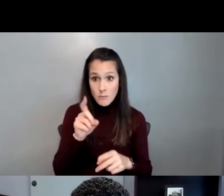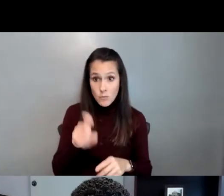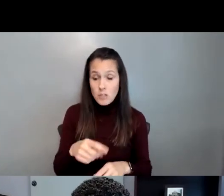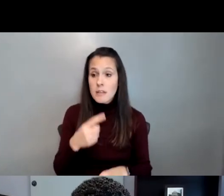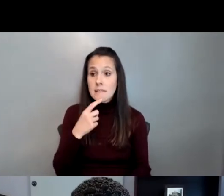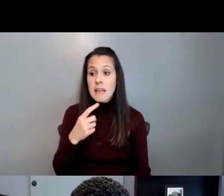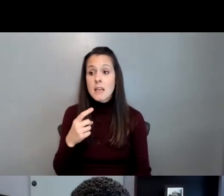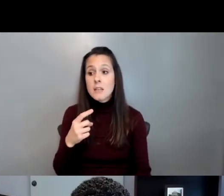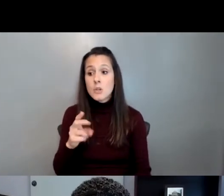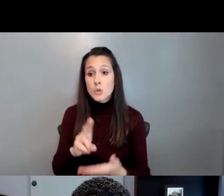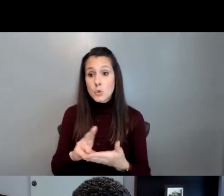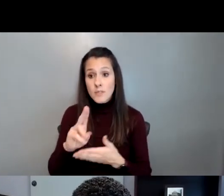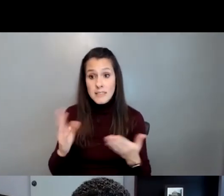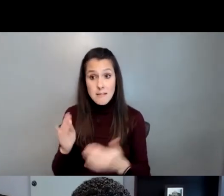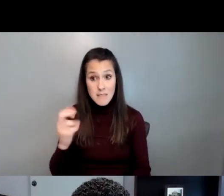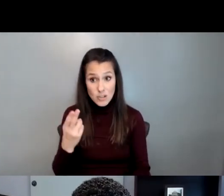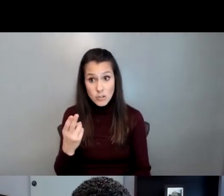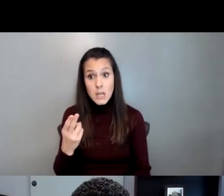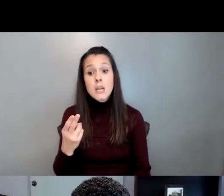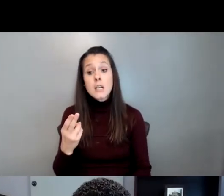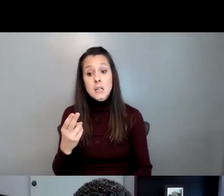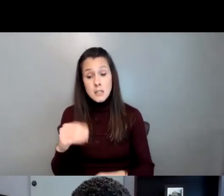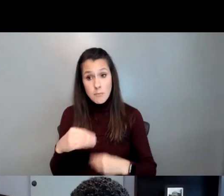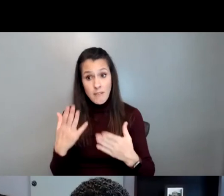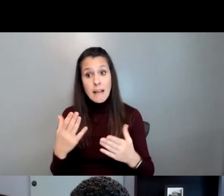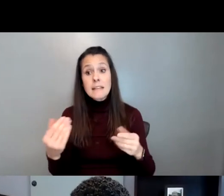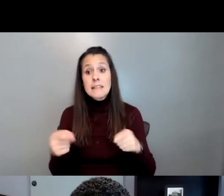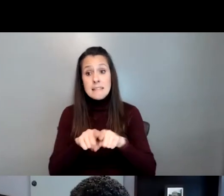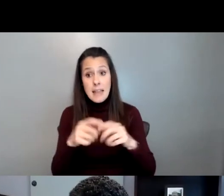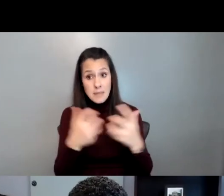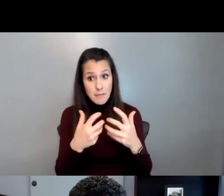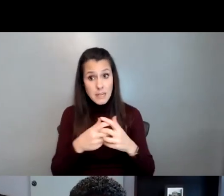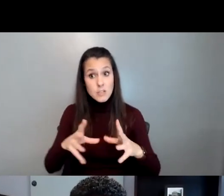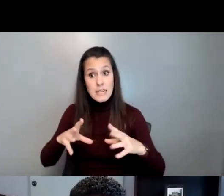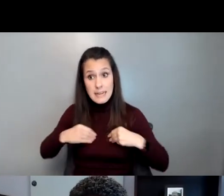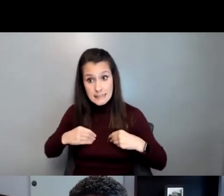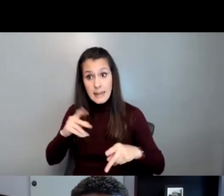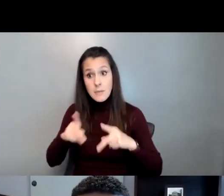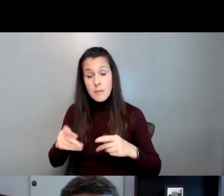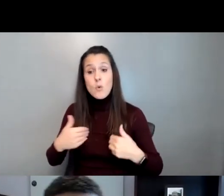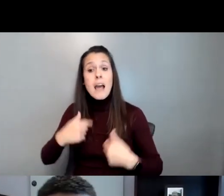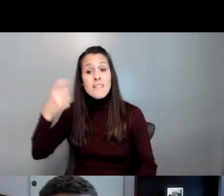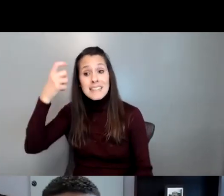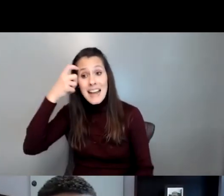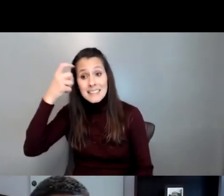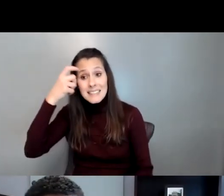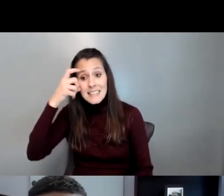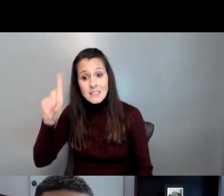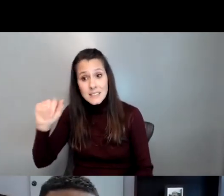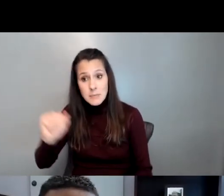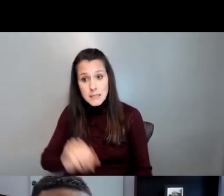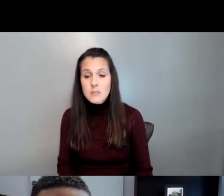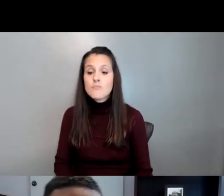admissions making the same accommodations and striving for inclusivity in admitting students with cognitive disabilities? Now, I will say that